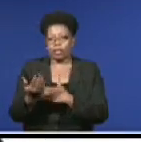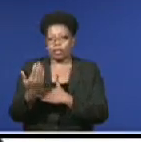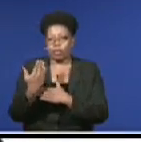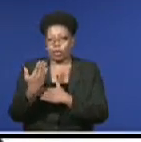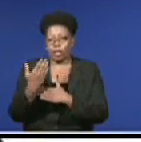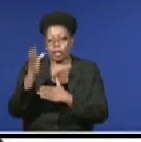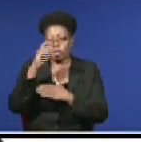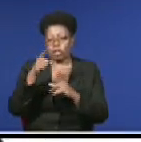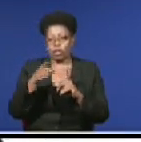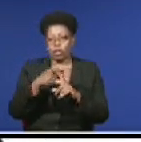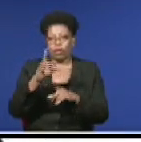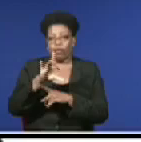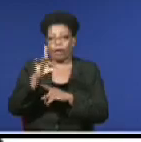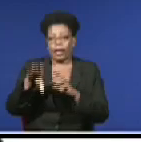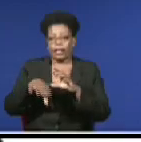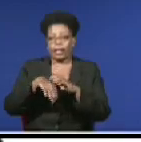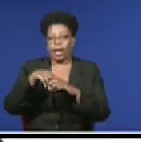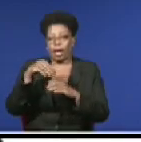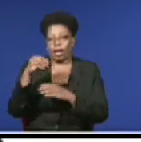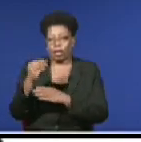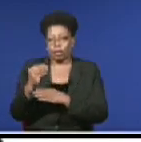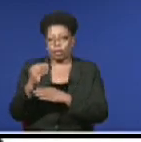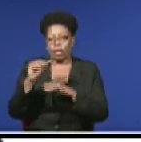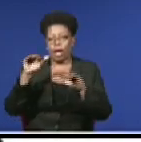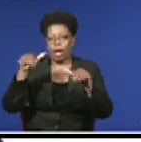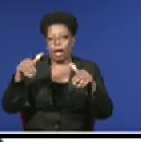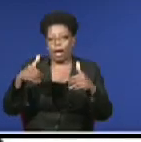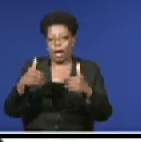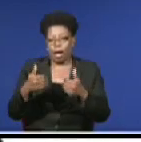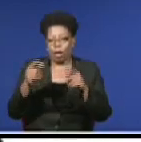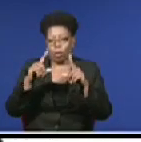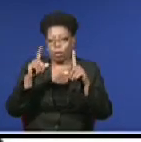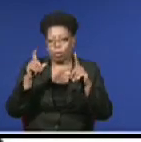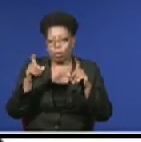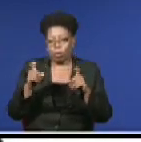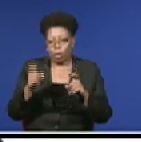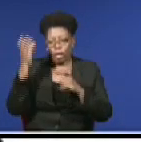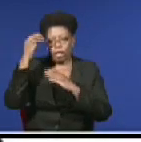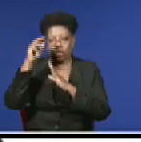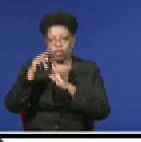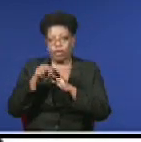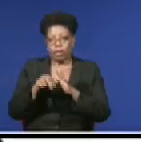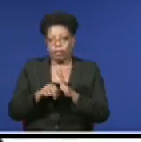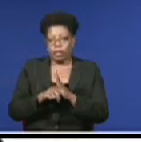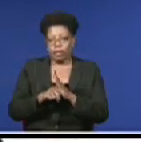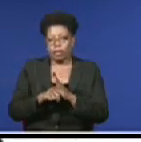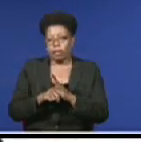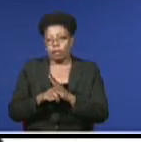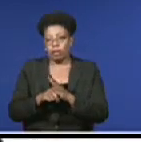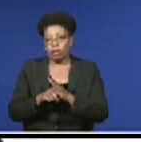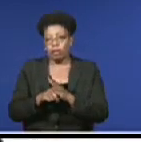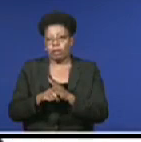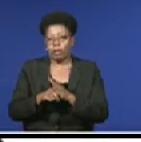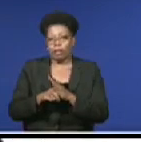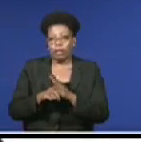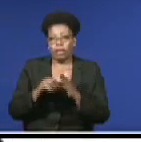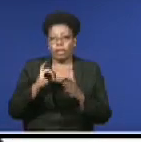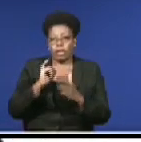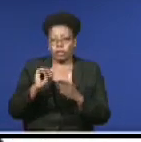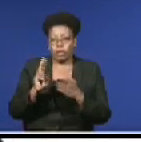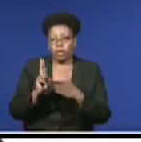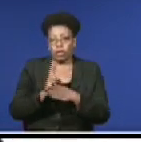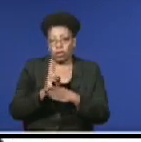is seeking to find out from stakeholders how the agreement is being